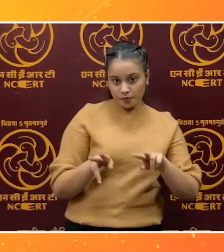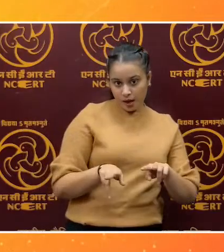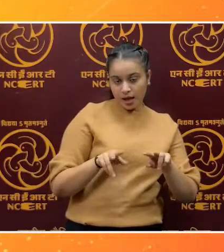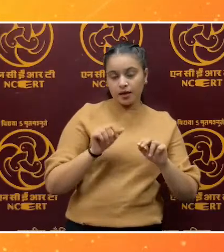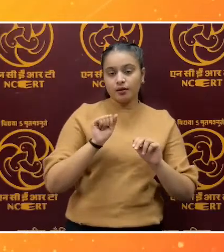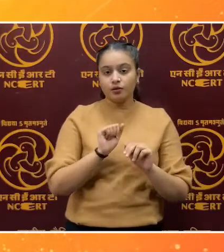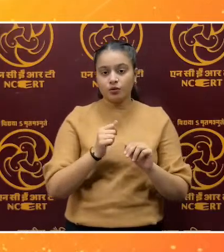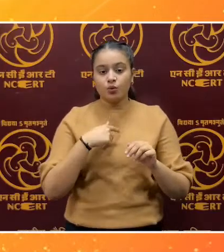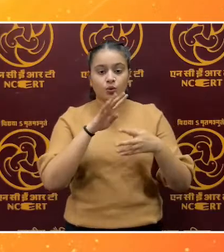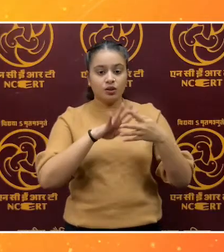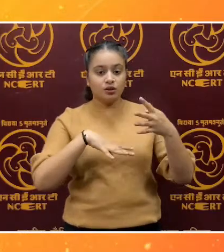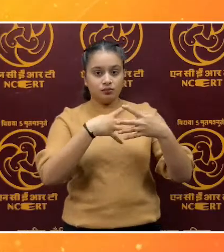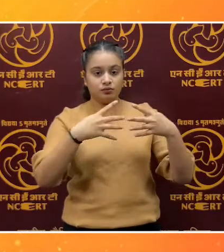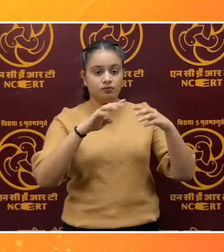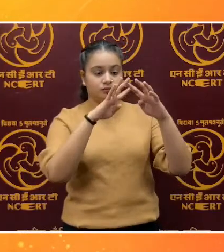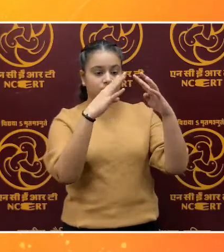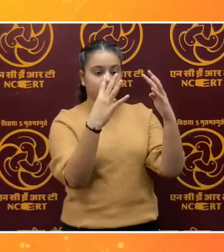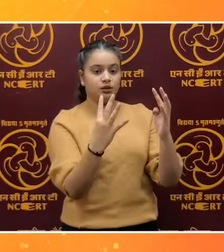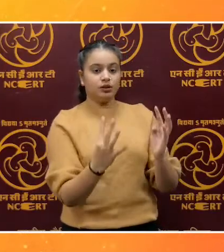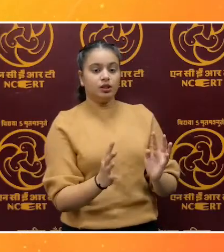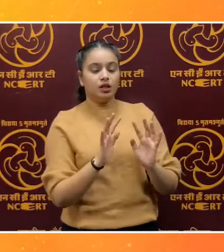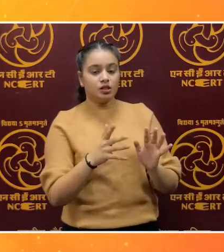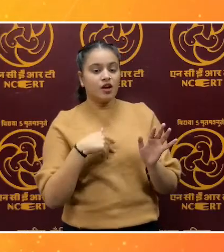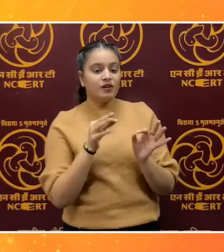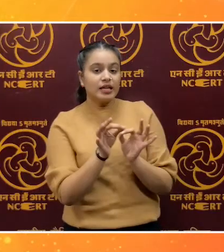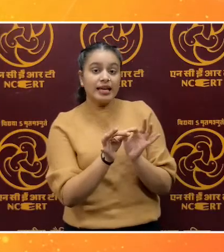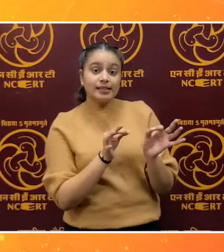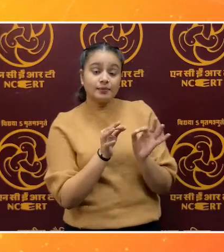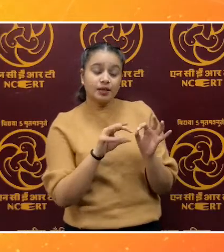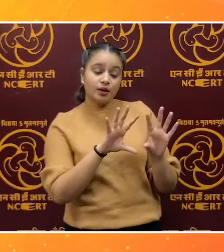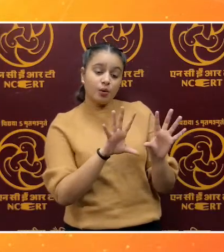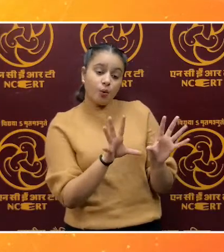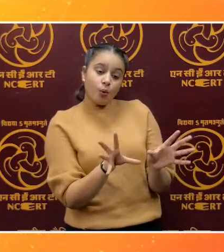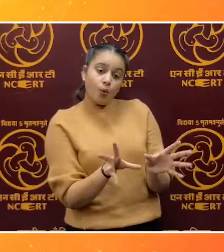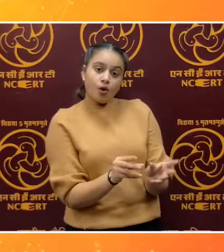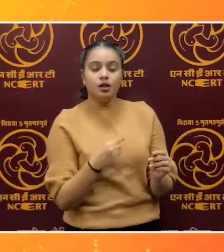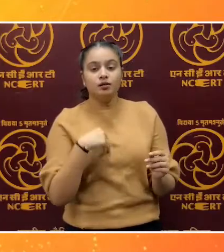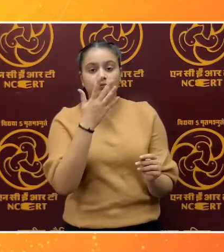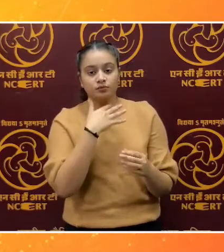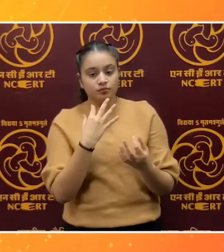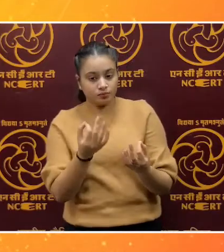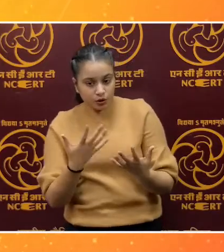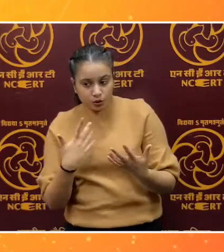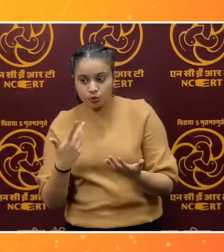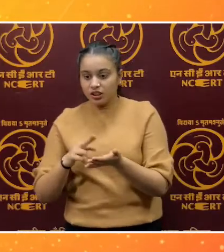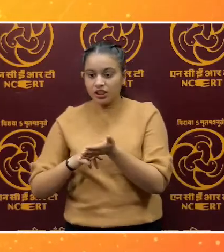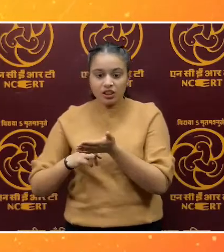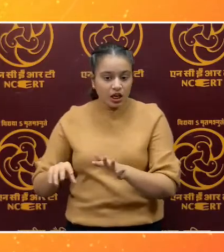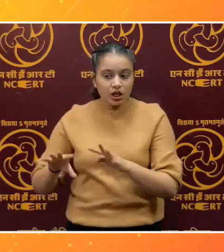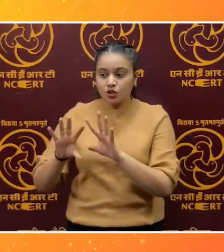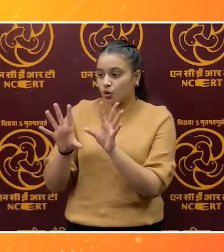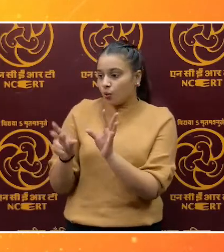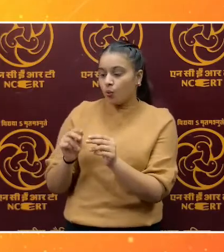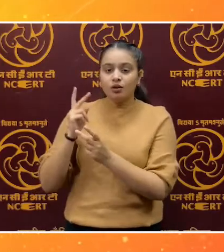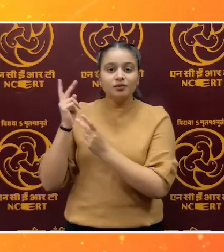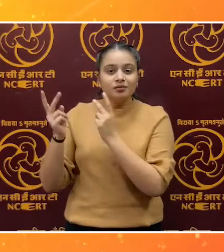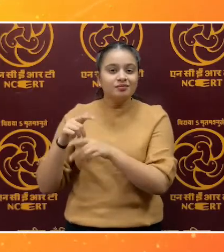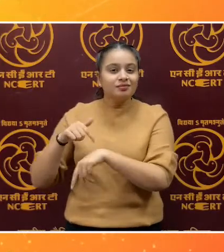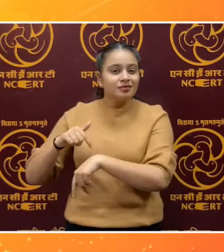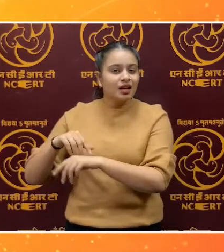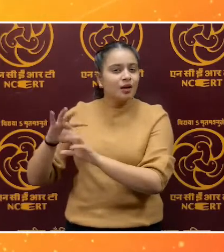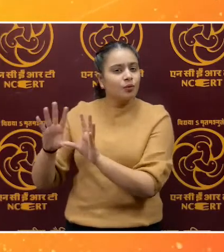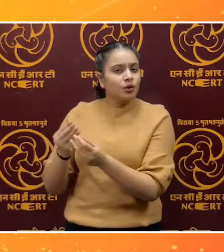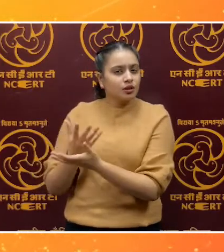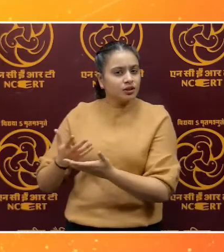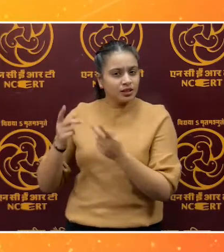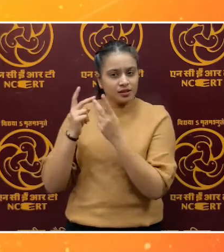his parrot's cage and described all the wonders and the beauty he had seen on his journey, and how